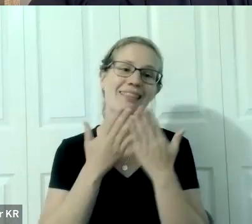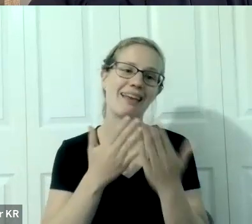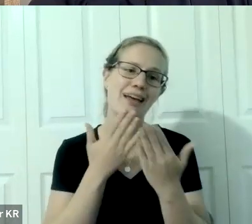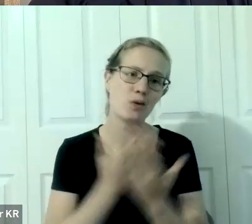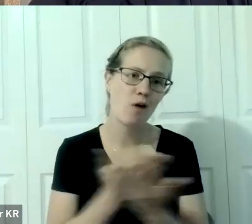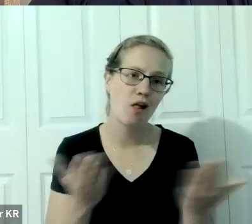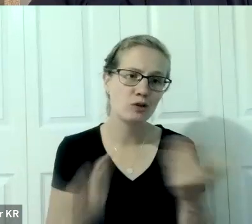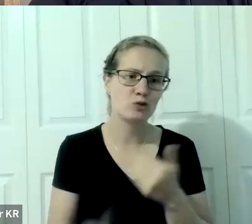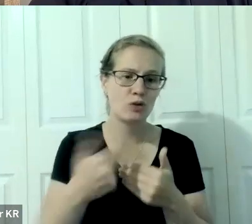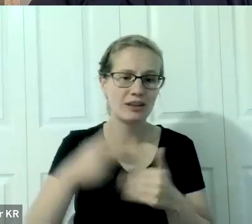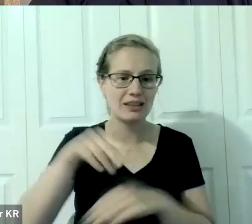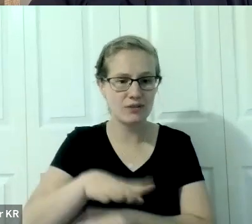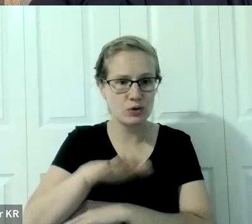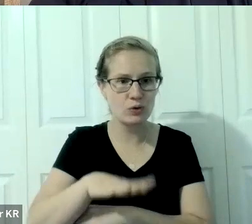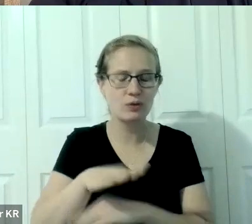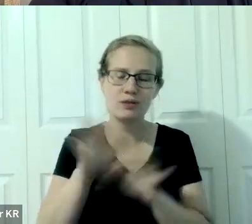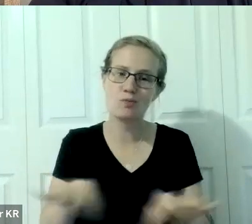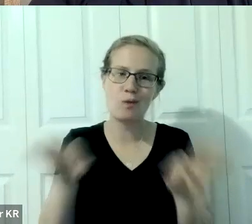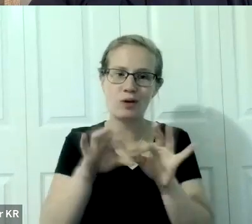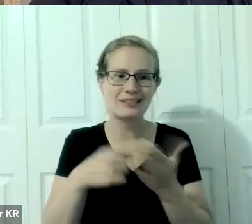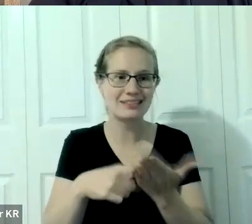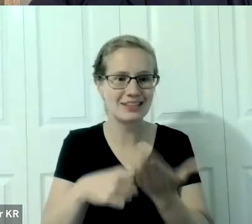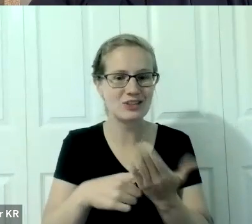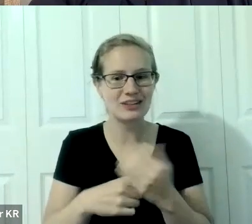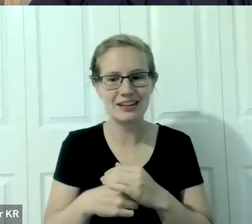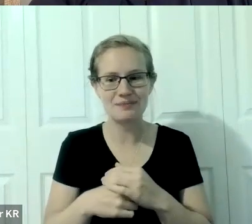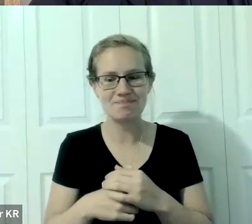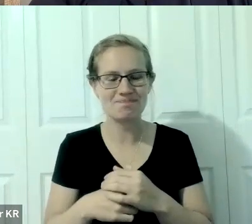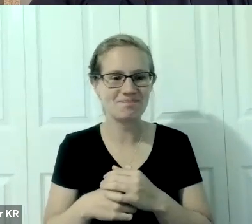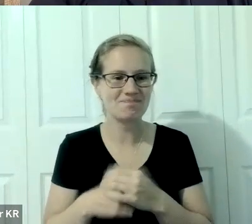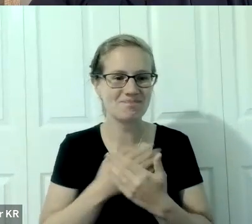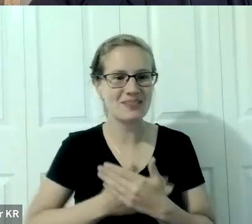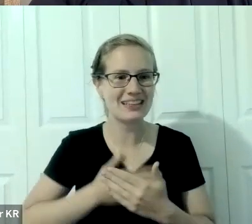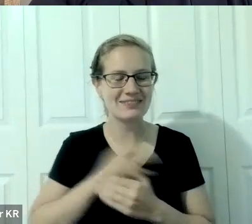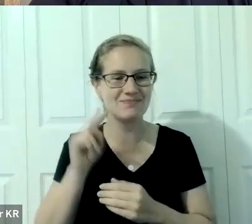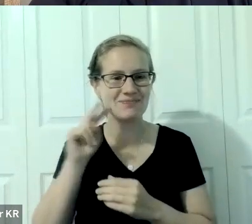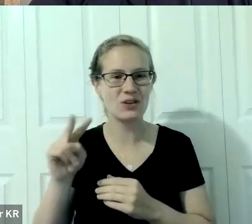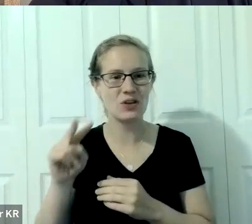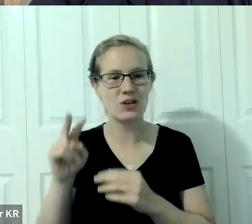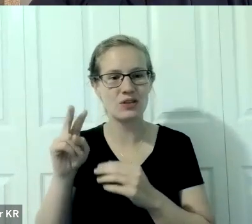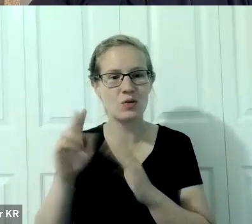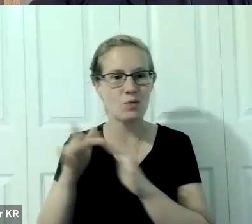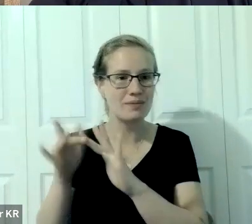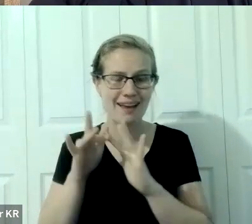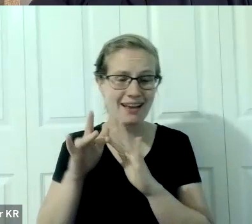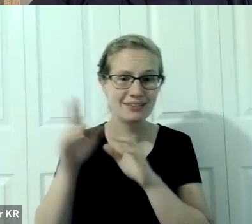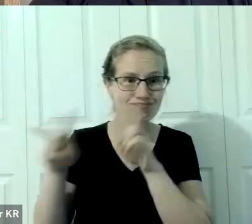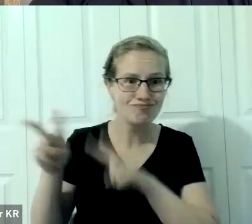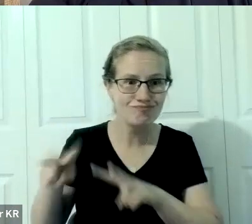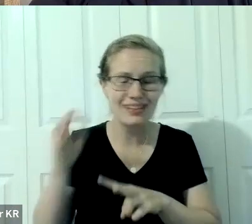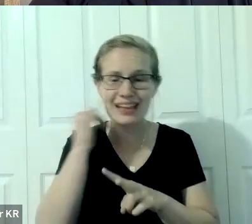for joining us this afternoon in this important discussion. And I'm, please go to our webpage, respective webpages, if we can